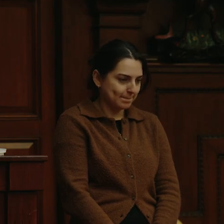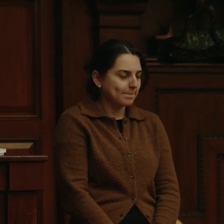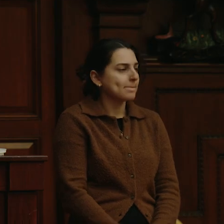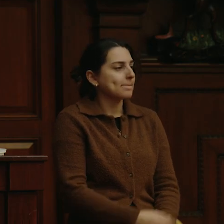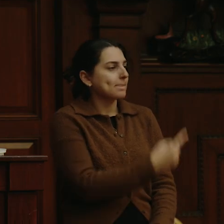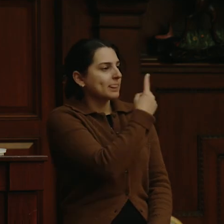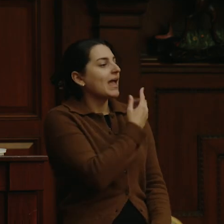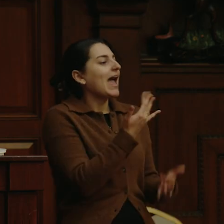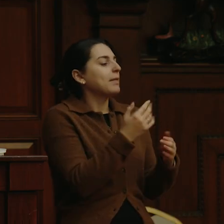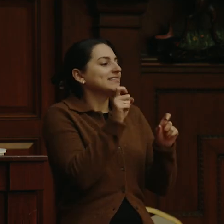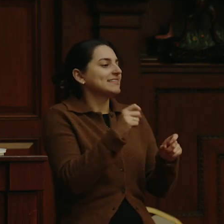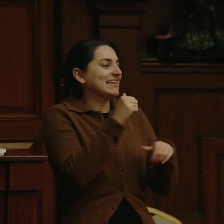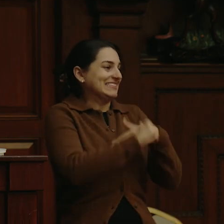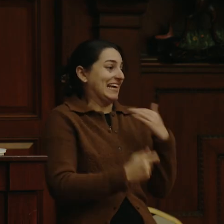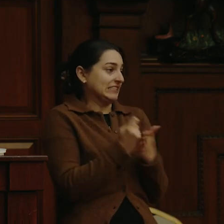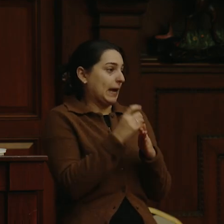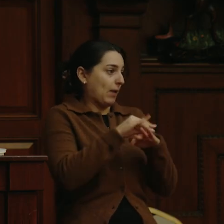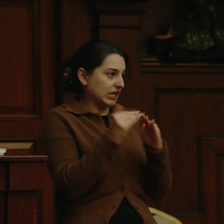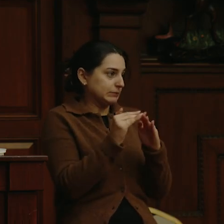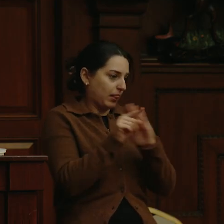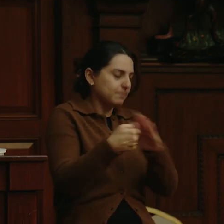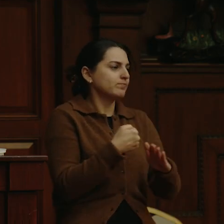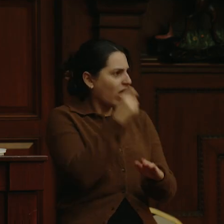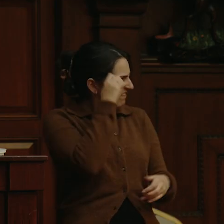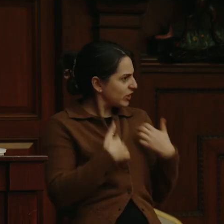Now, the day case admissions, I thought this was quite